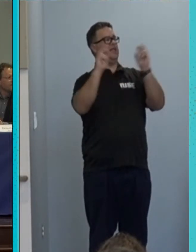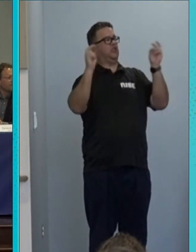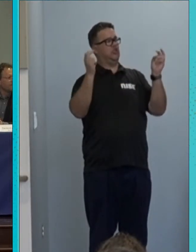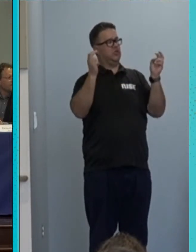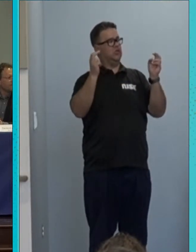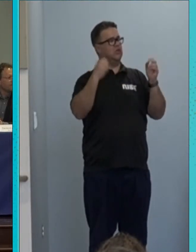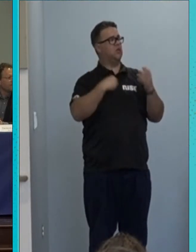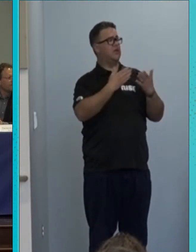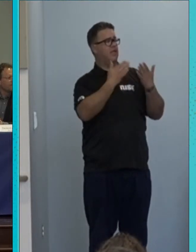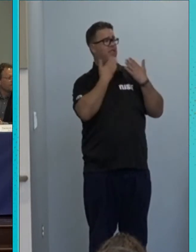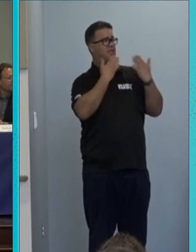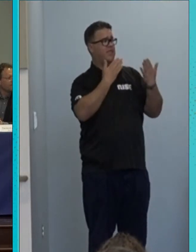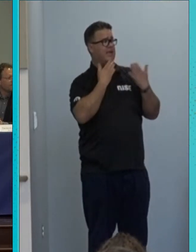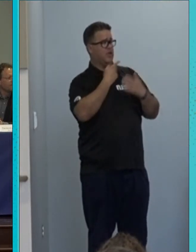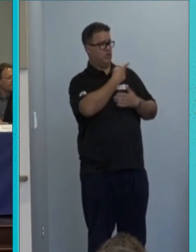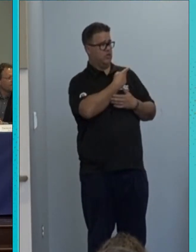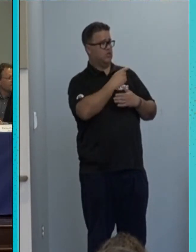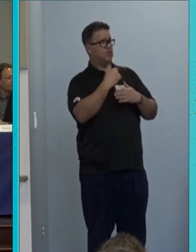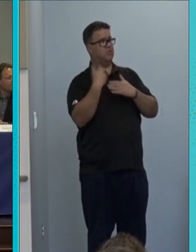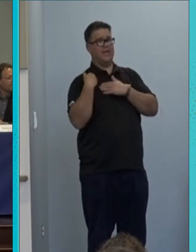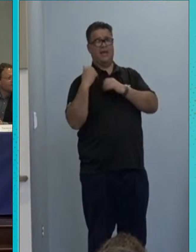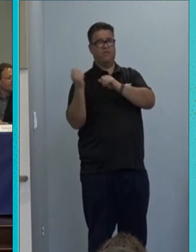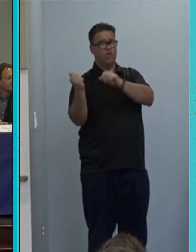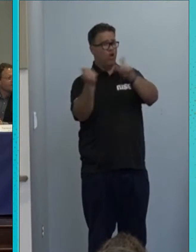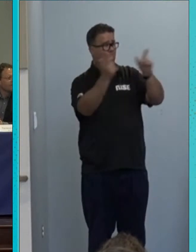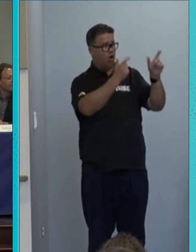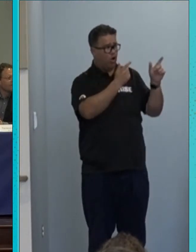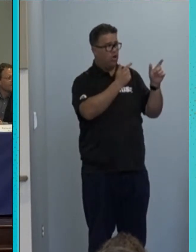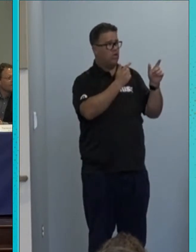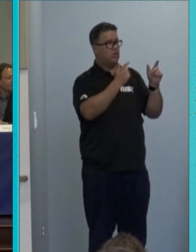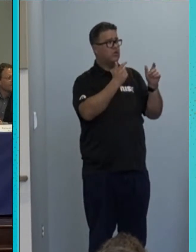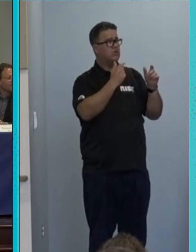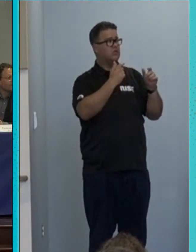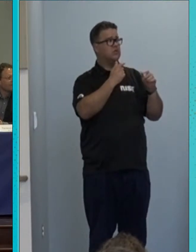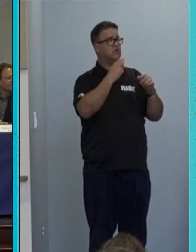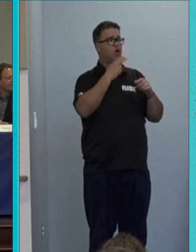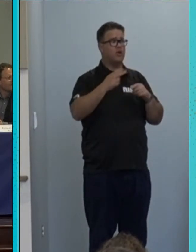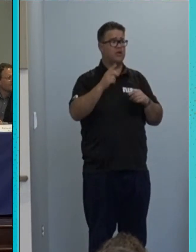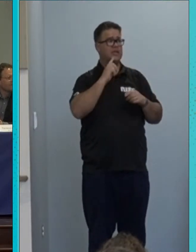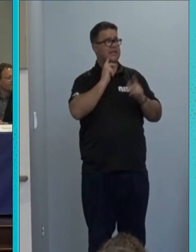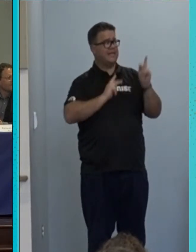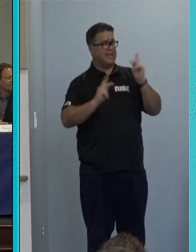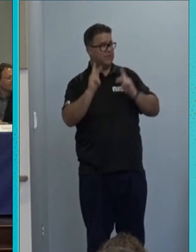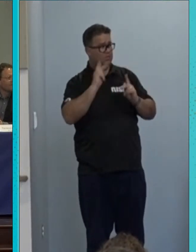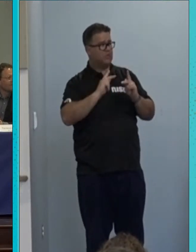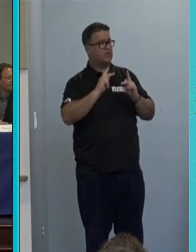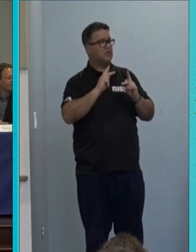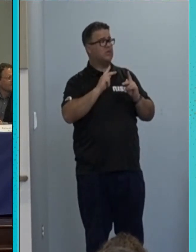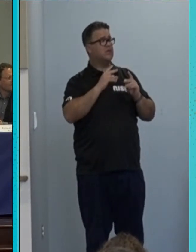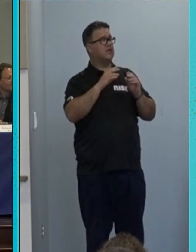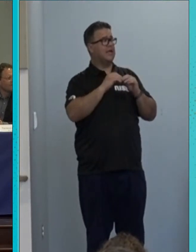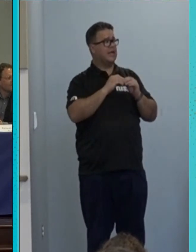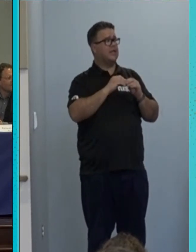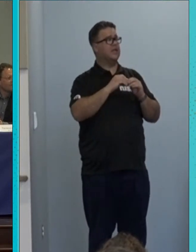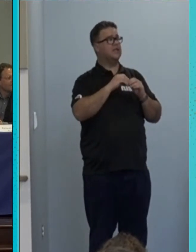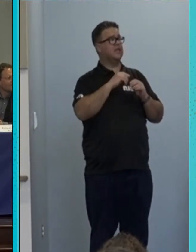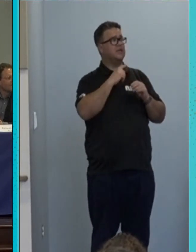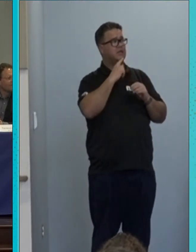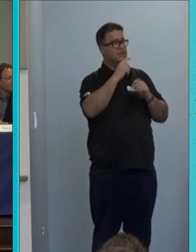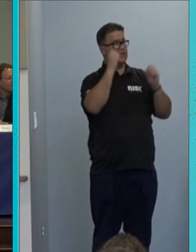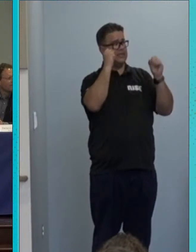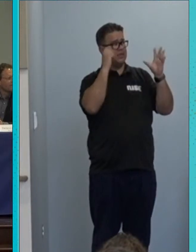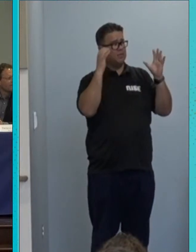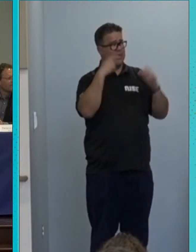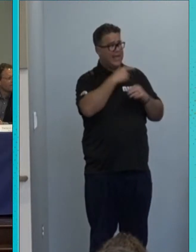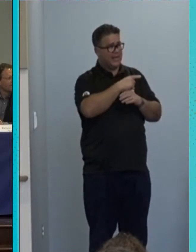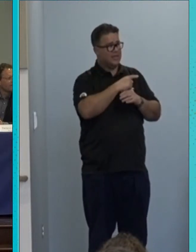to thank you on behalf of all hard of hearing, deaf people, but in addition, you are an